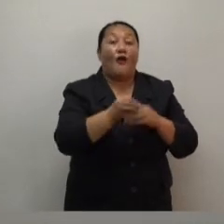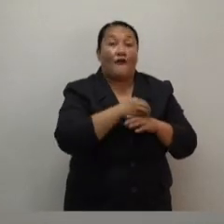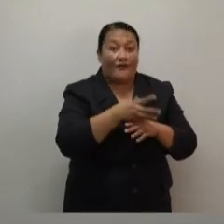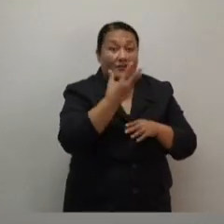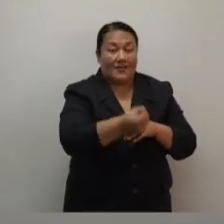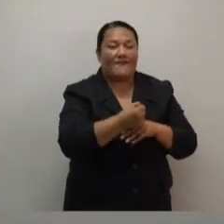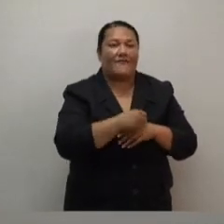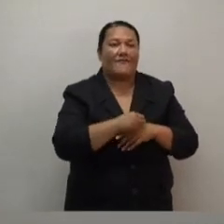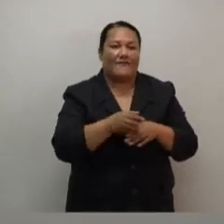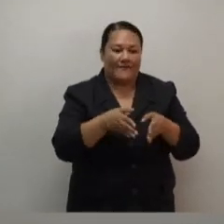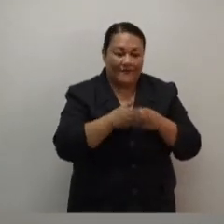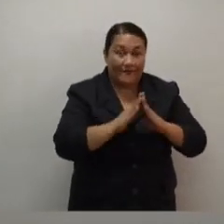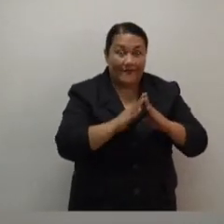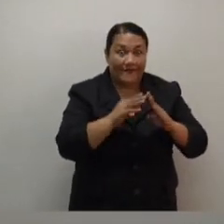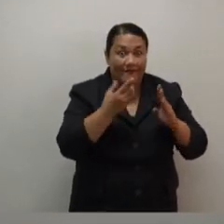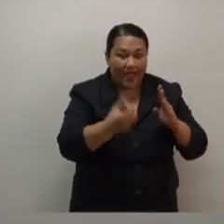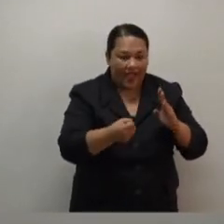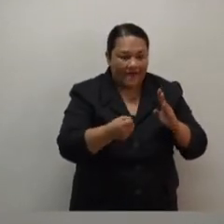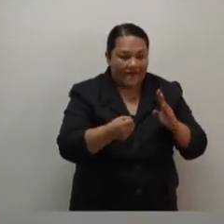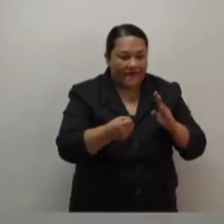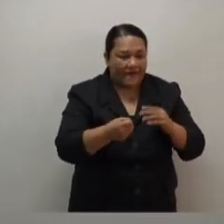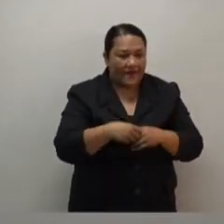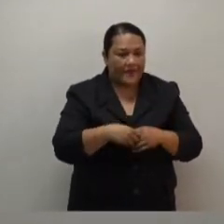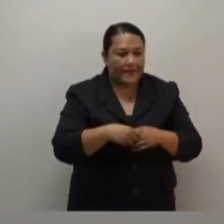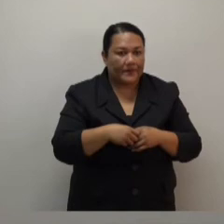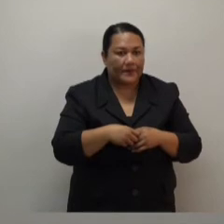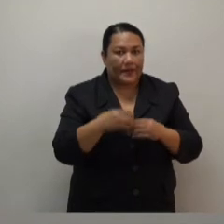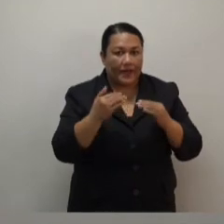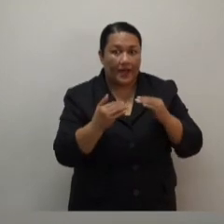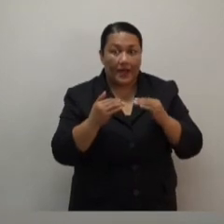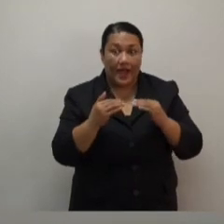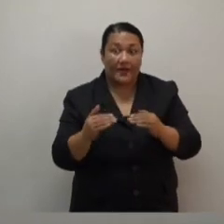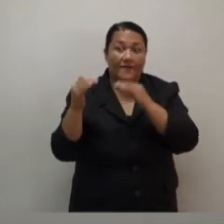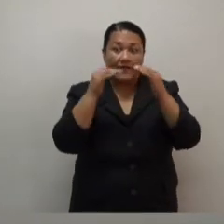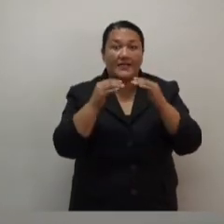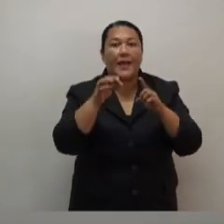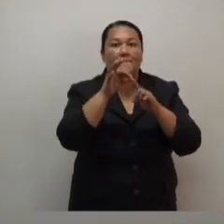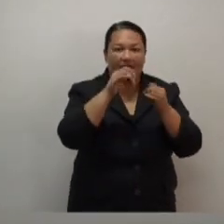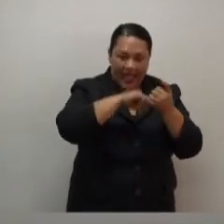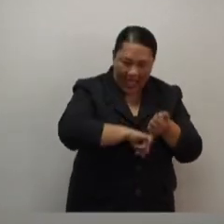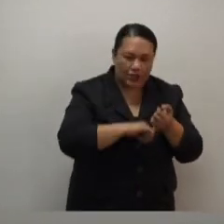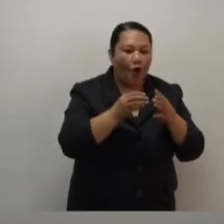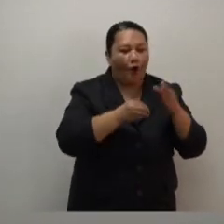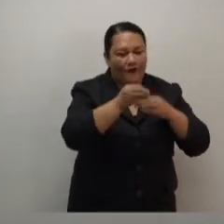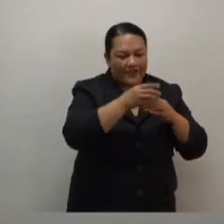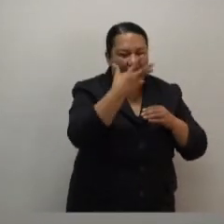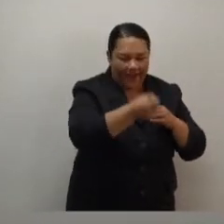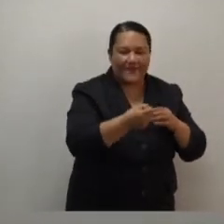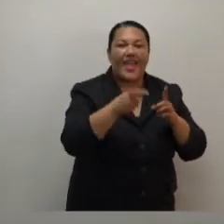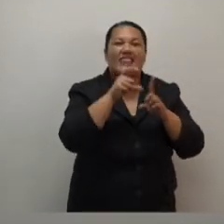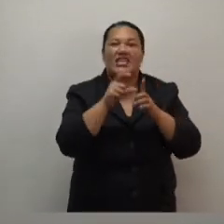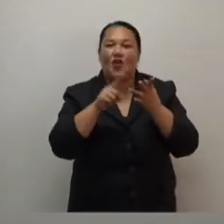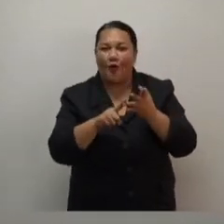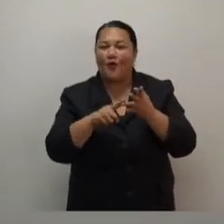up some ad hoc offices at Nandi Sangam School, the PA's office in Singatoka, DO's office in Rakiraki. They'll be